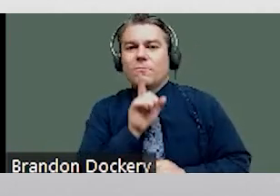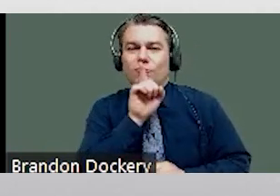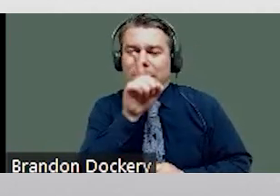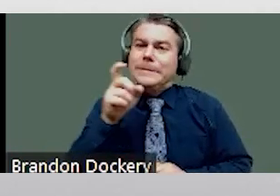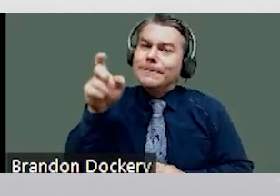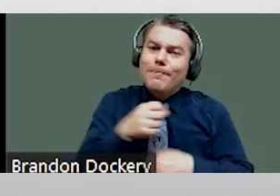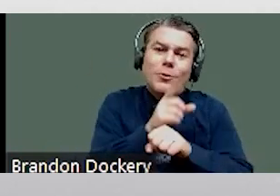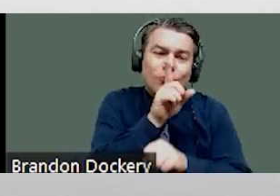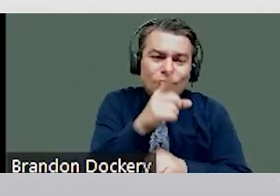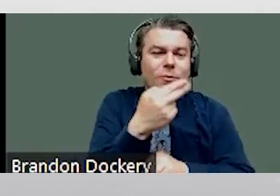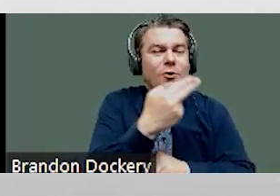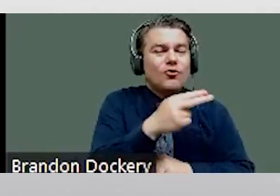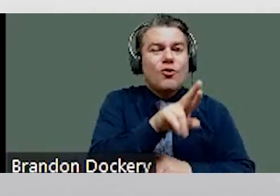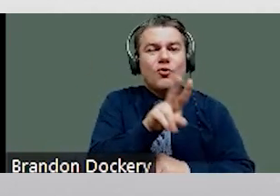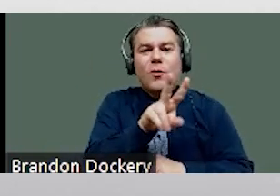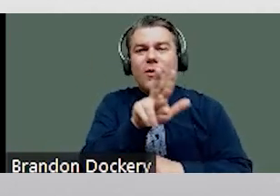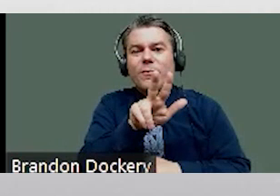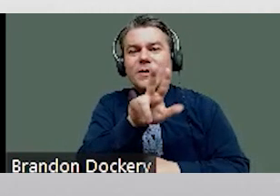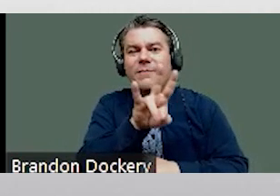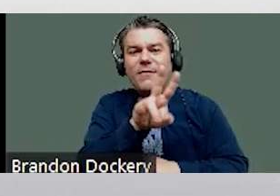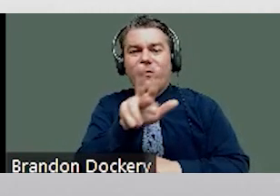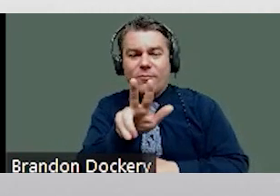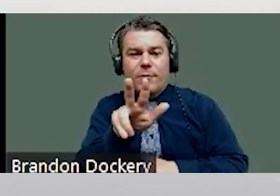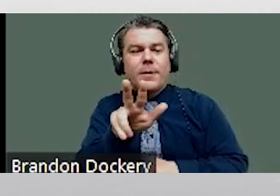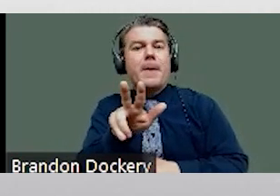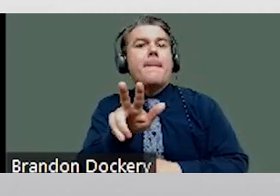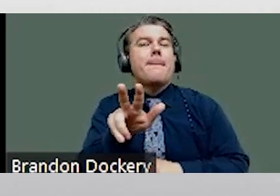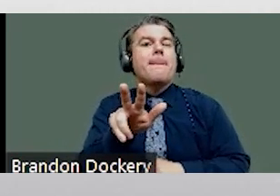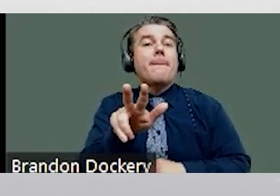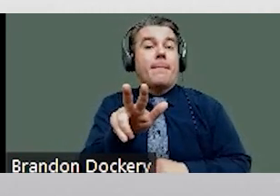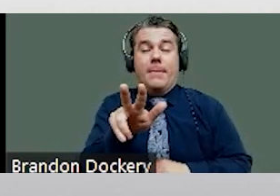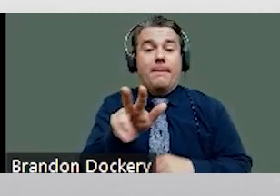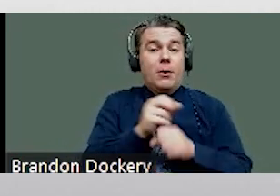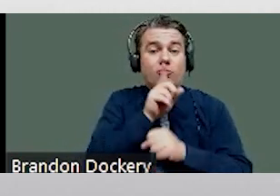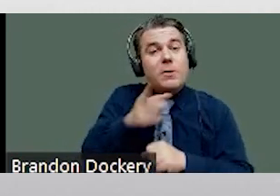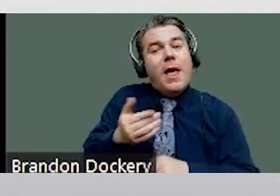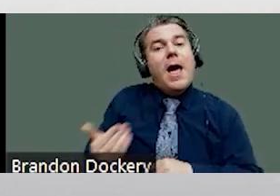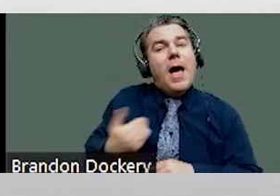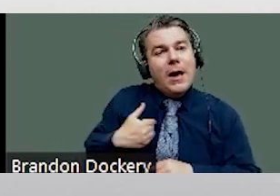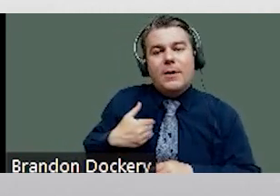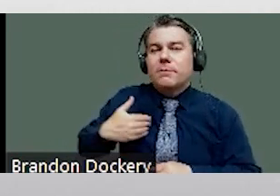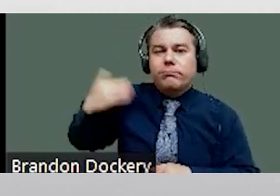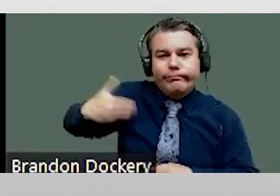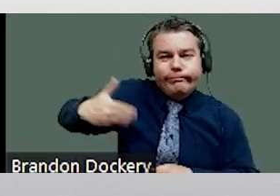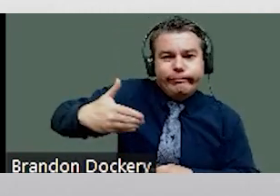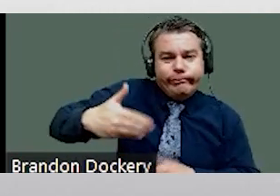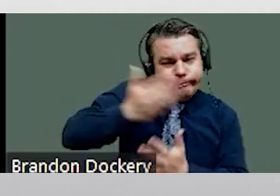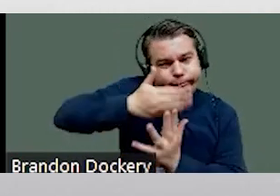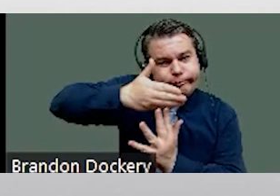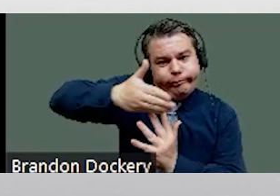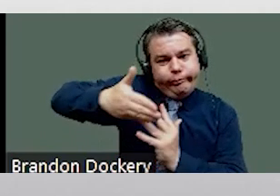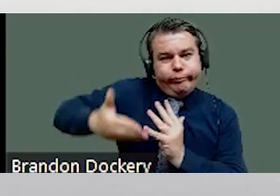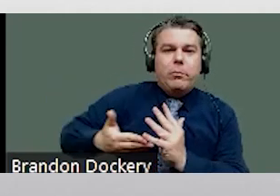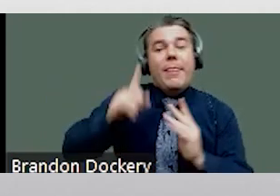we really need to make sure that HR 2373 has peppered throughout it